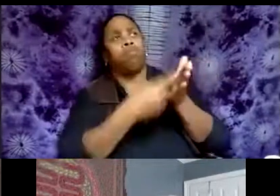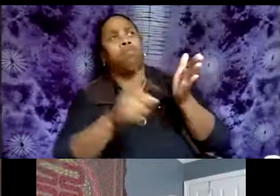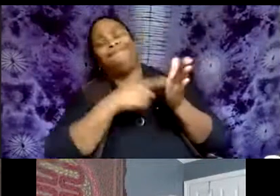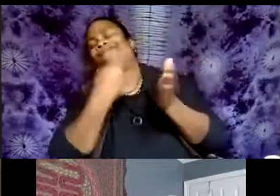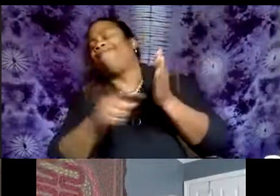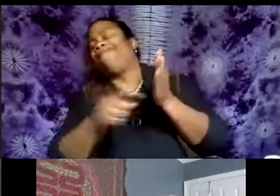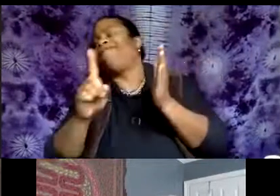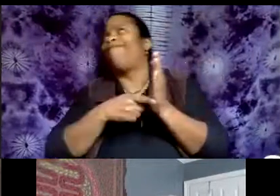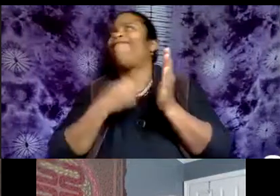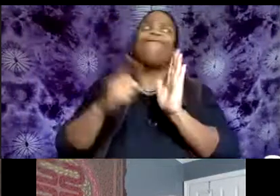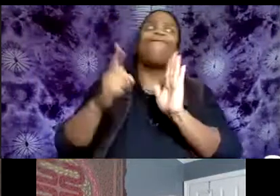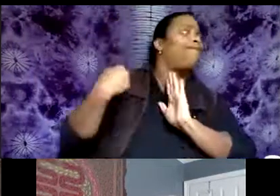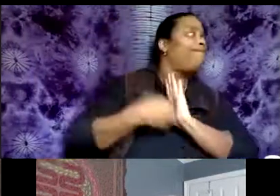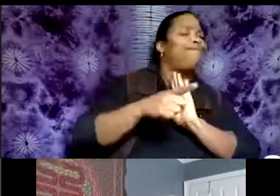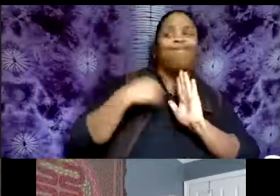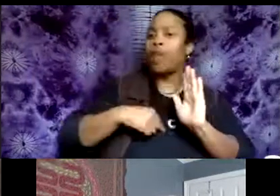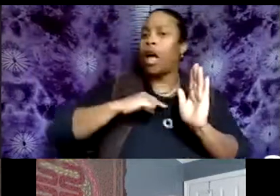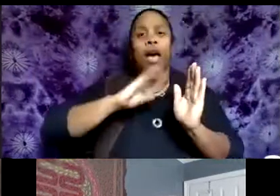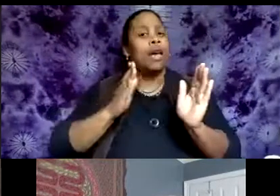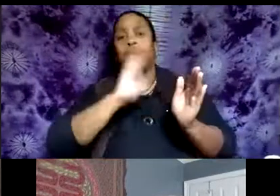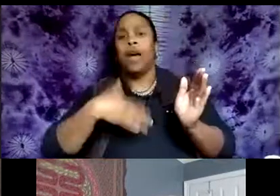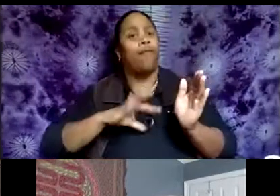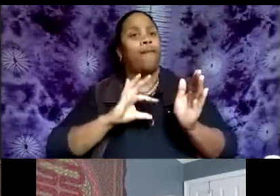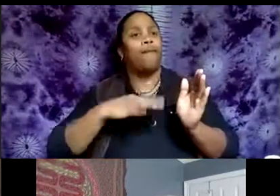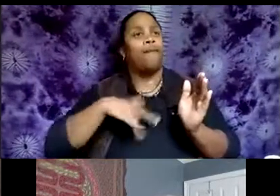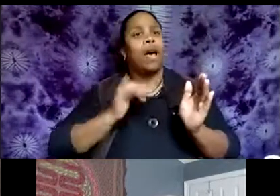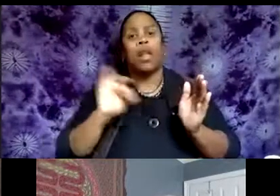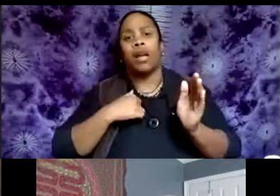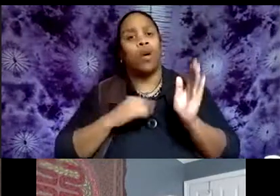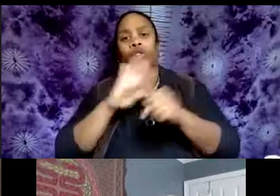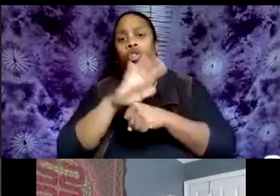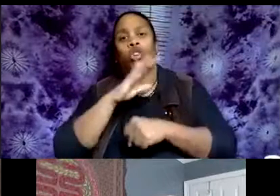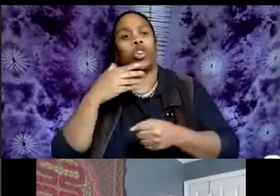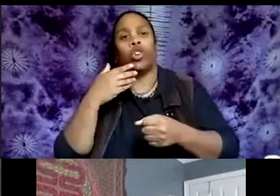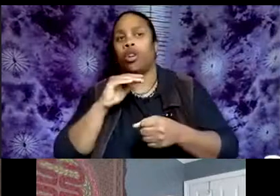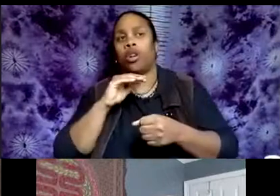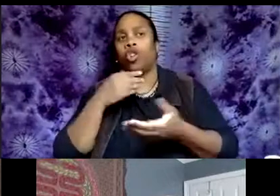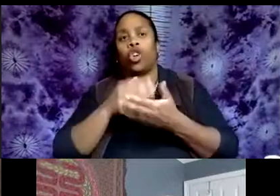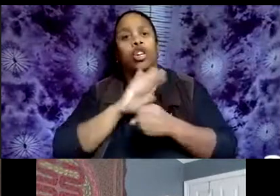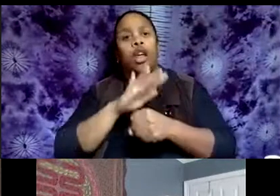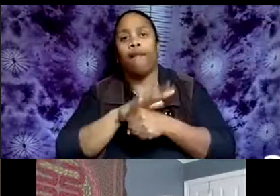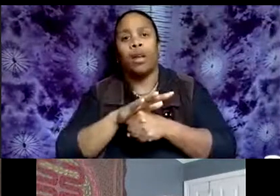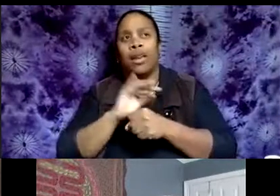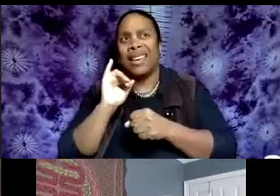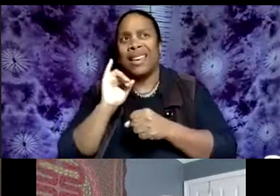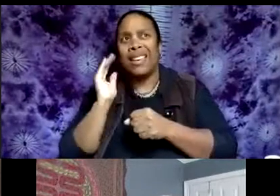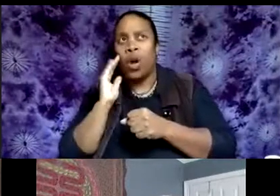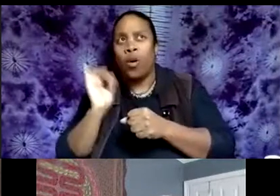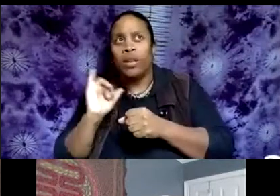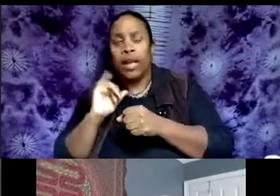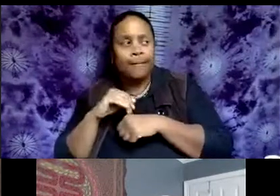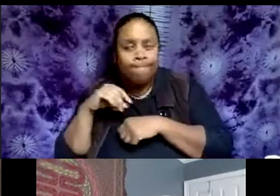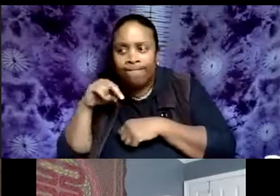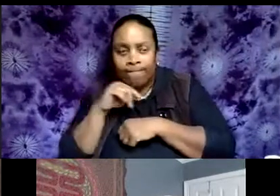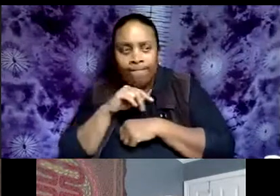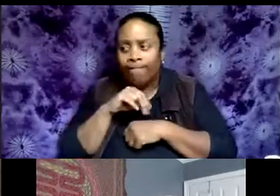criticizing. I never felt like I was ever good enough. And I was always walking on eggshells around him. It was kind of like an angeraholic. And